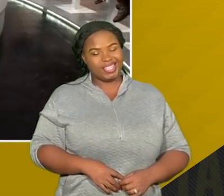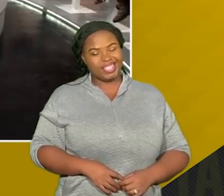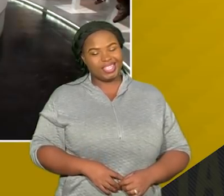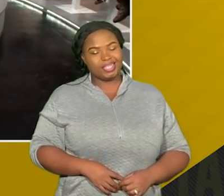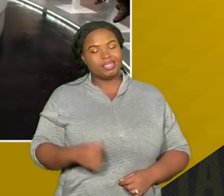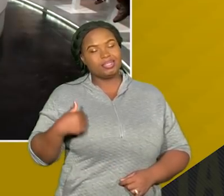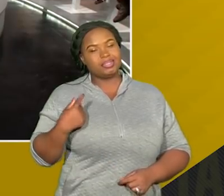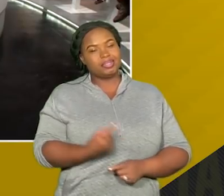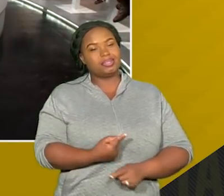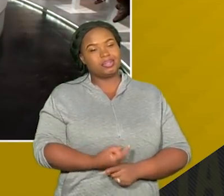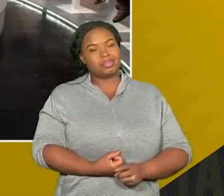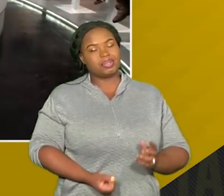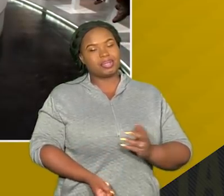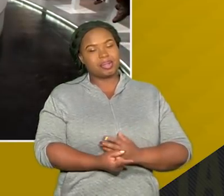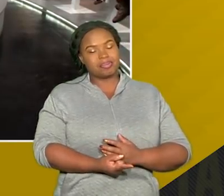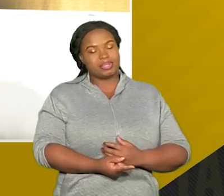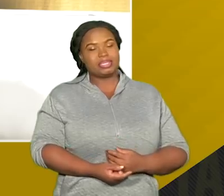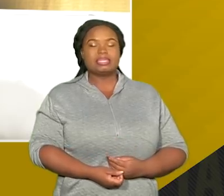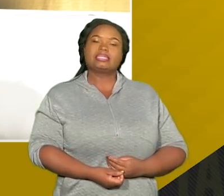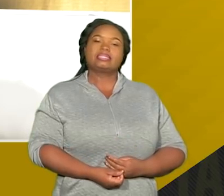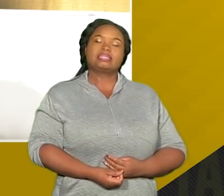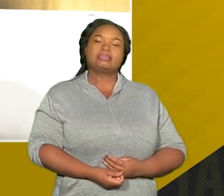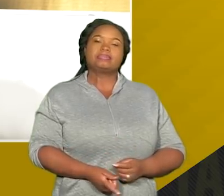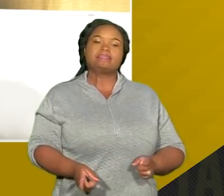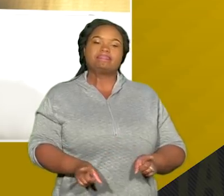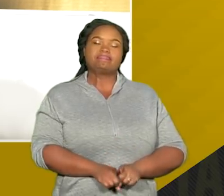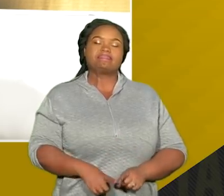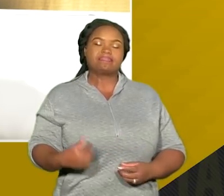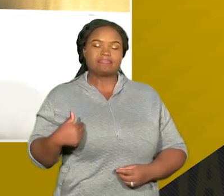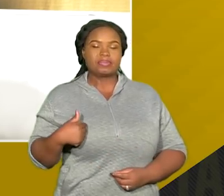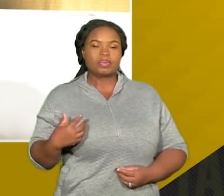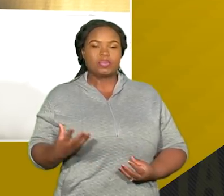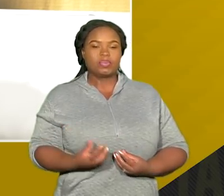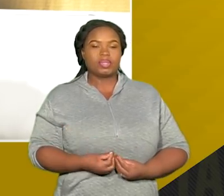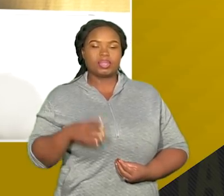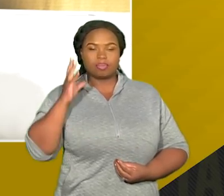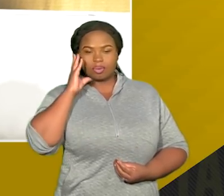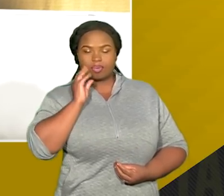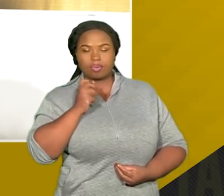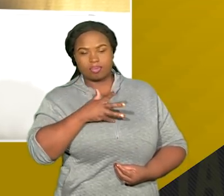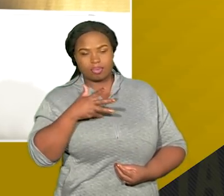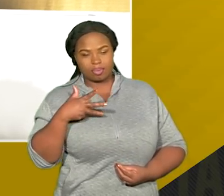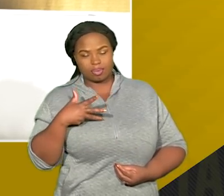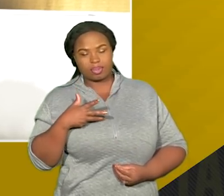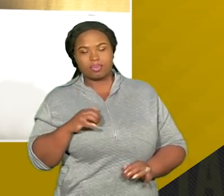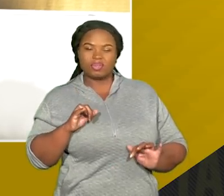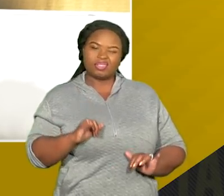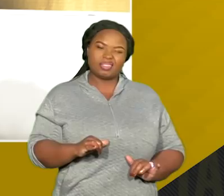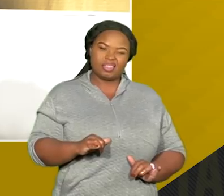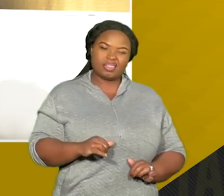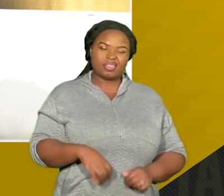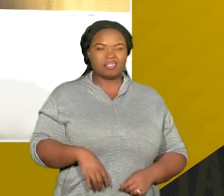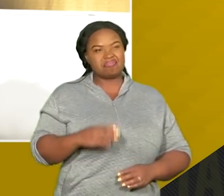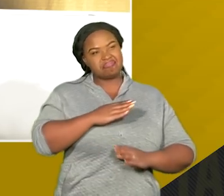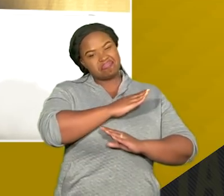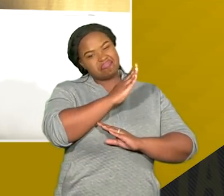Yeah. So there was a time ne ke dule o le na le magriza le me a khelwana. Around 12 during